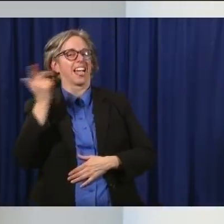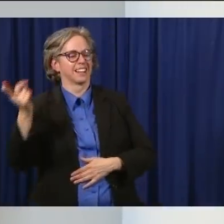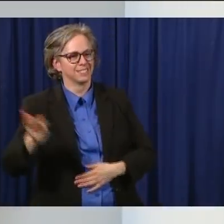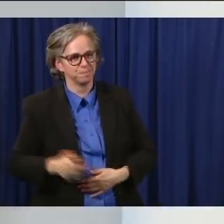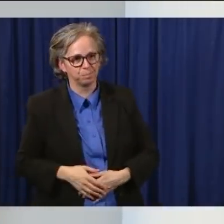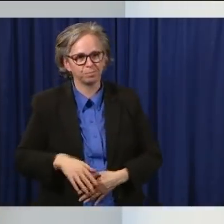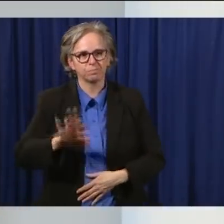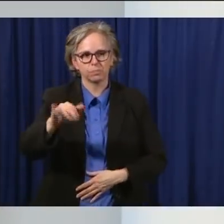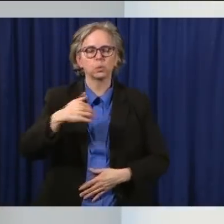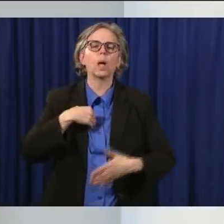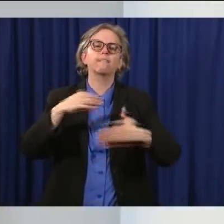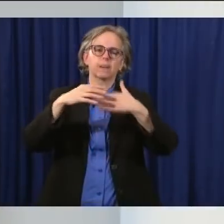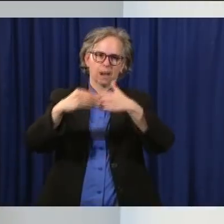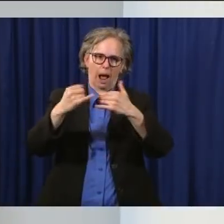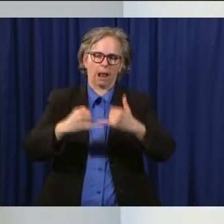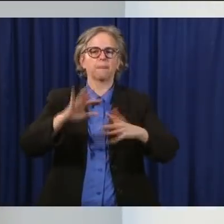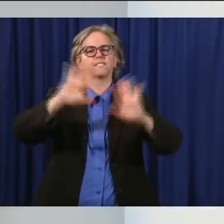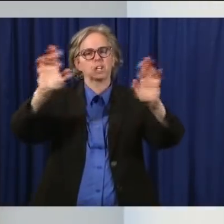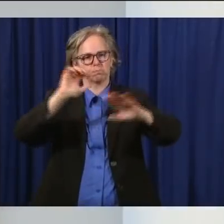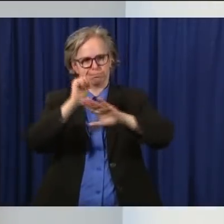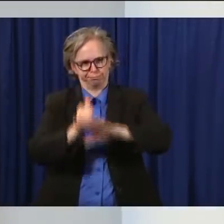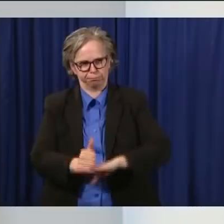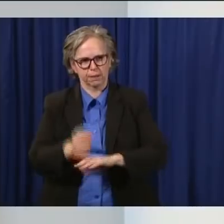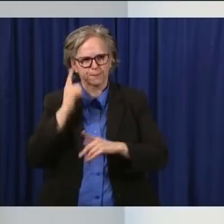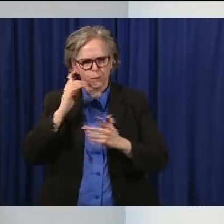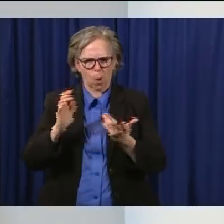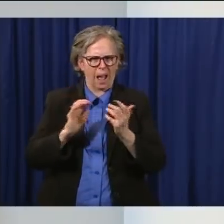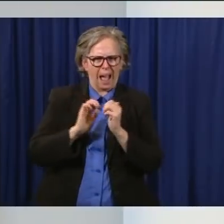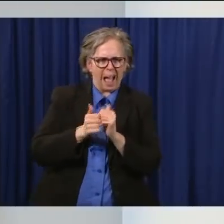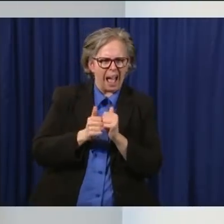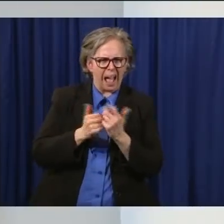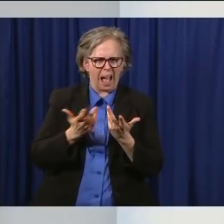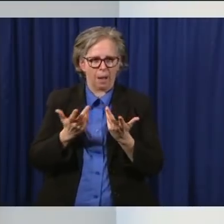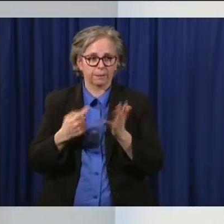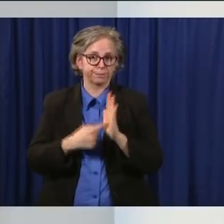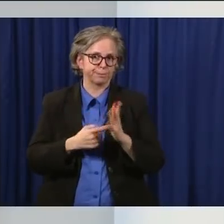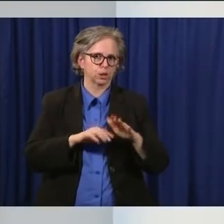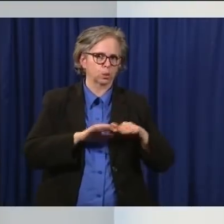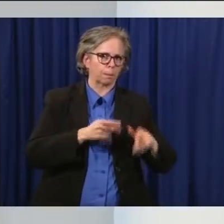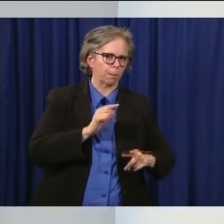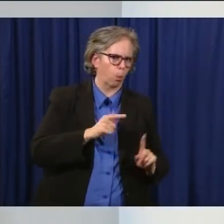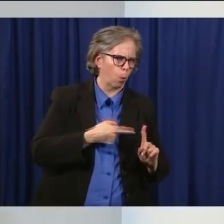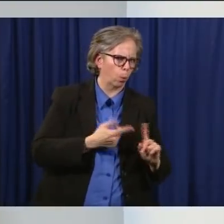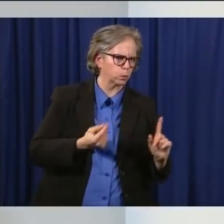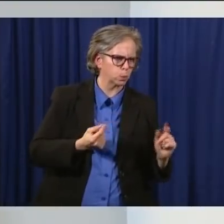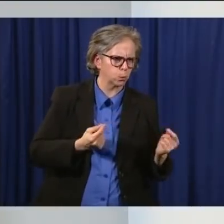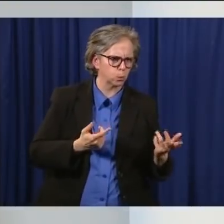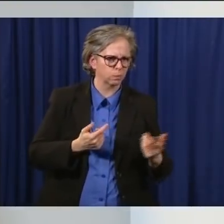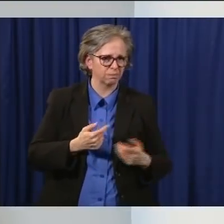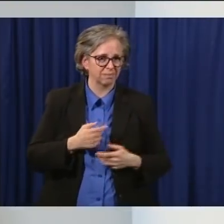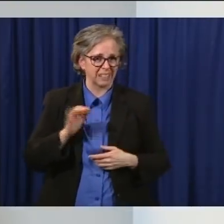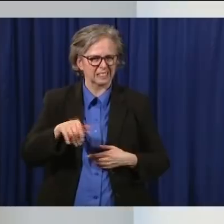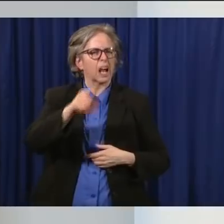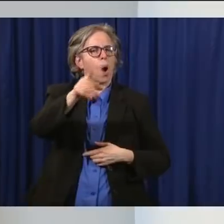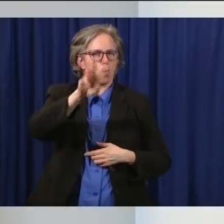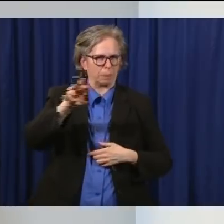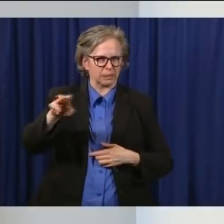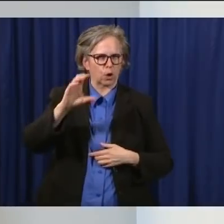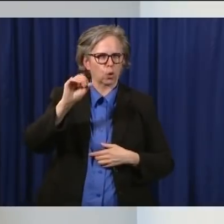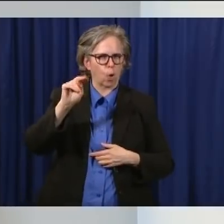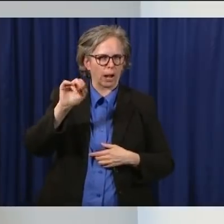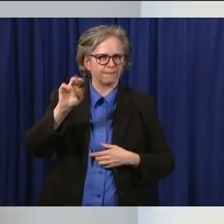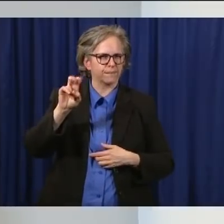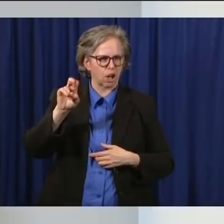are going to operate at our pools, which you can go look at those on the reopening